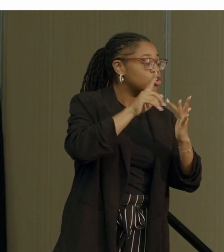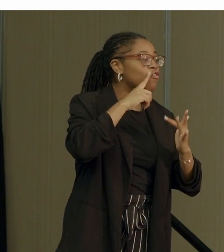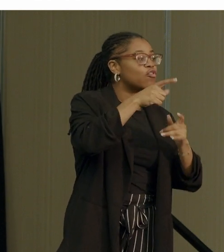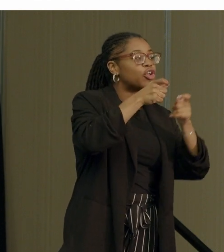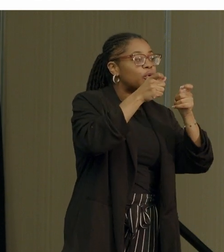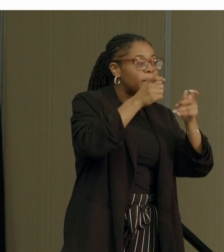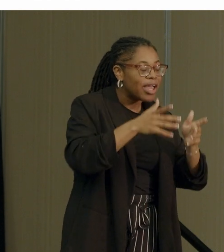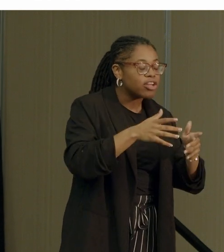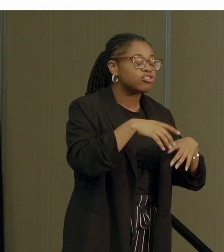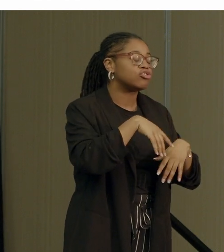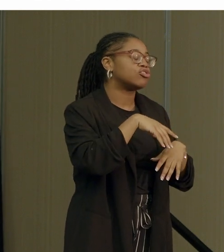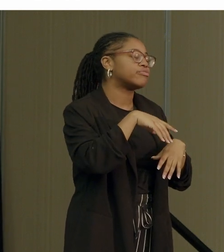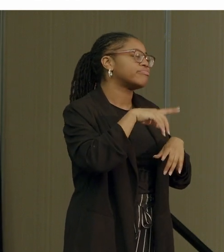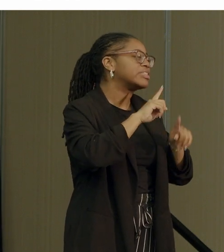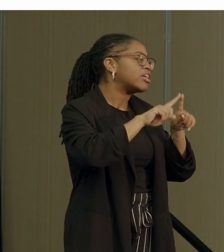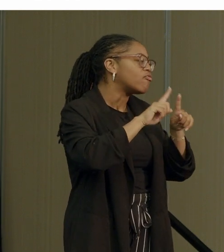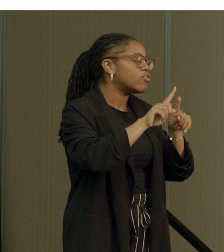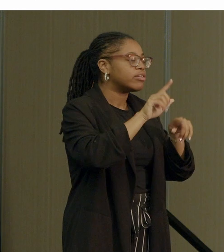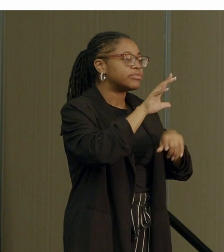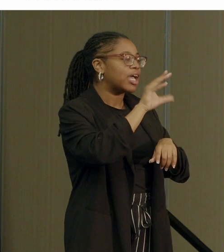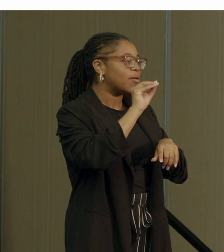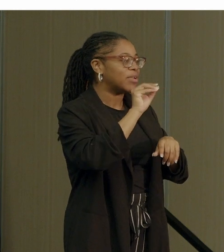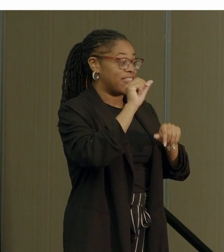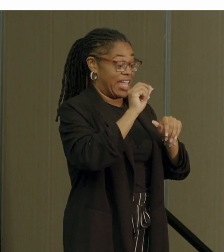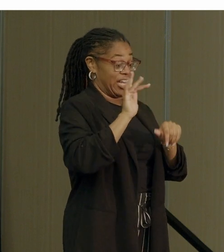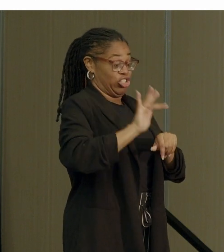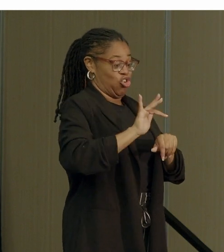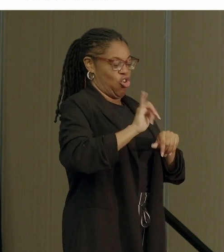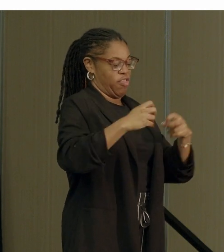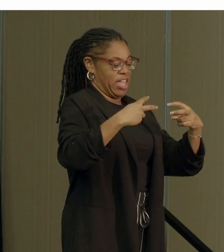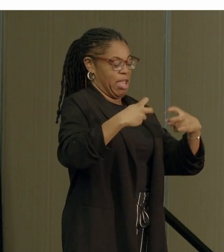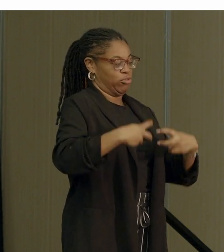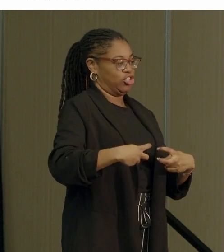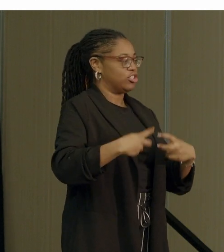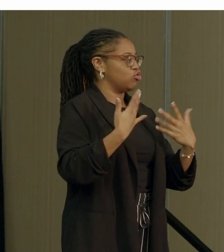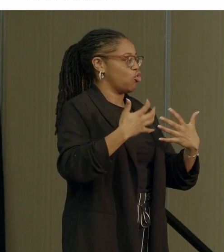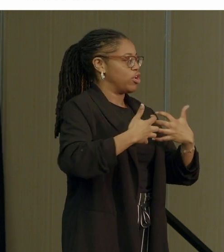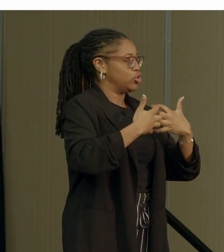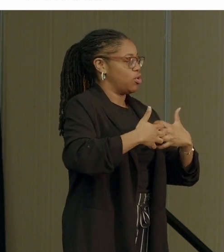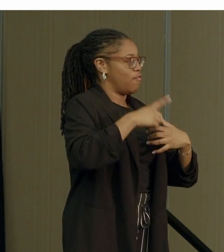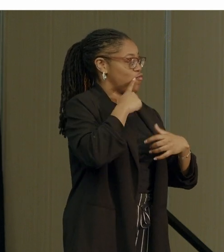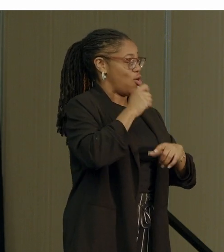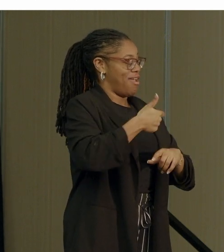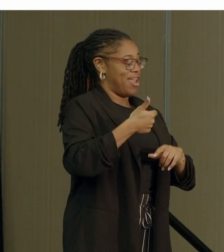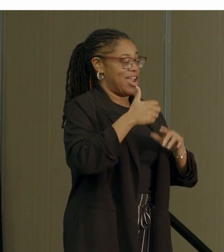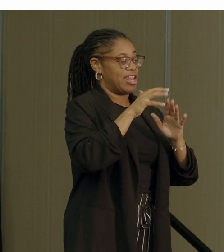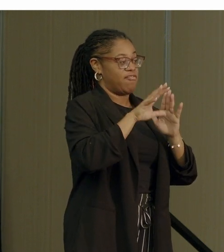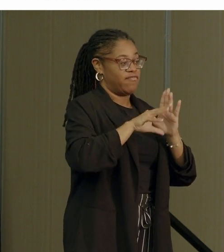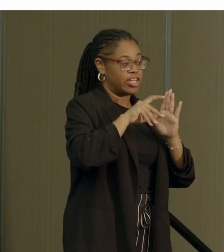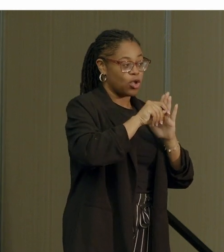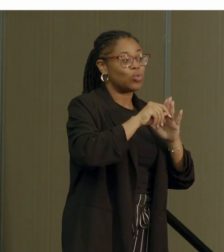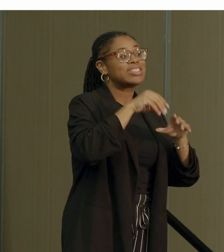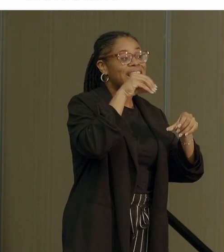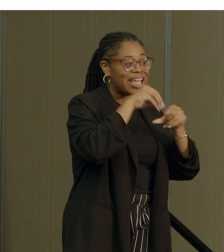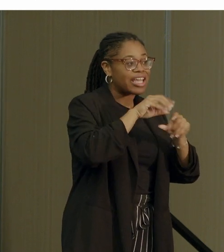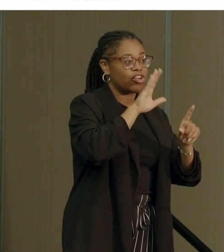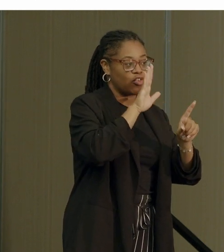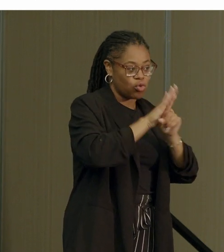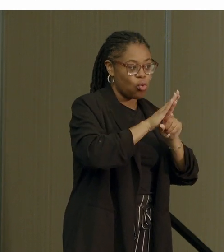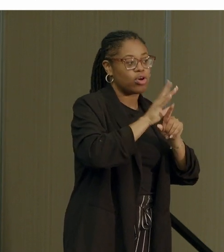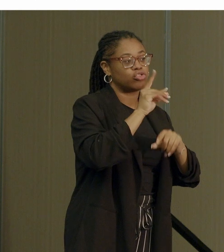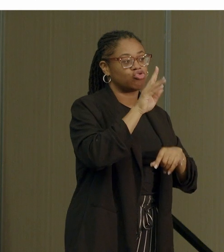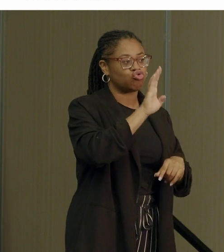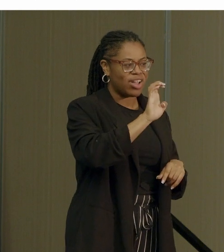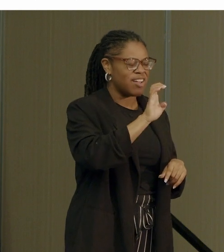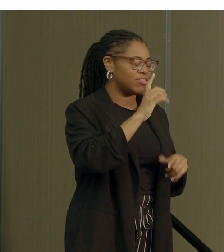manages workspace at your company, and they can turn this on so captions are generated for any videos uploaded to your Drive. This is also a